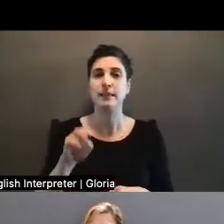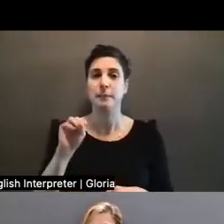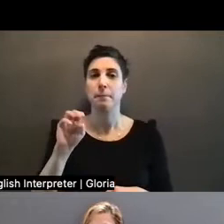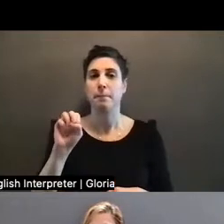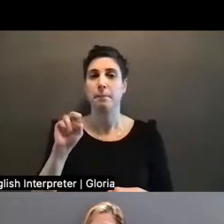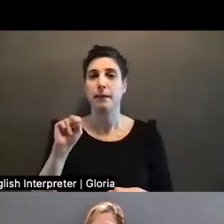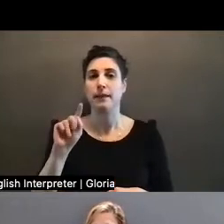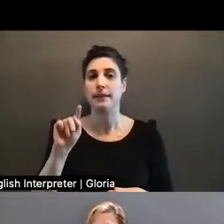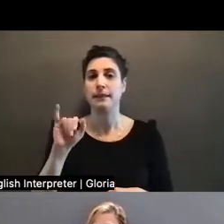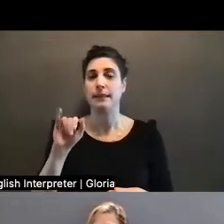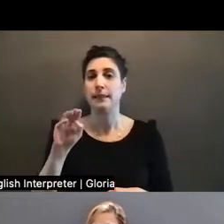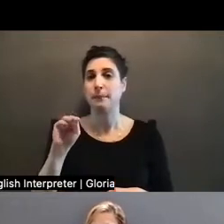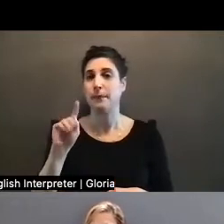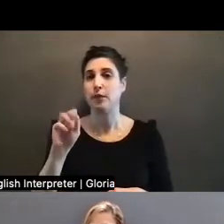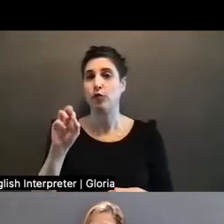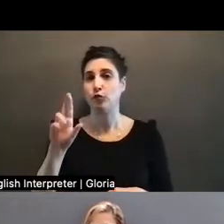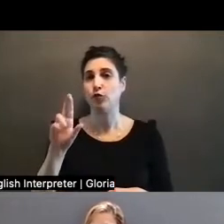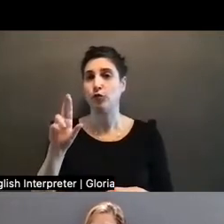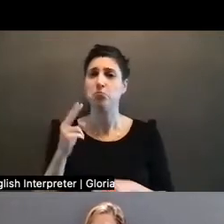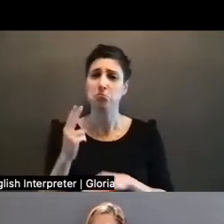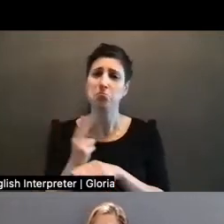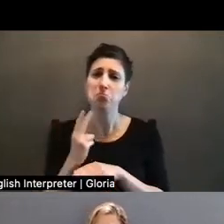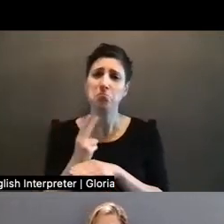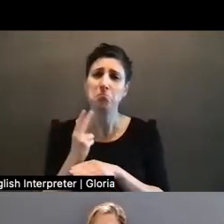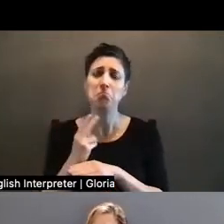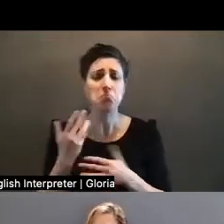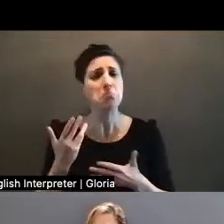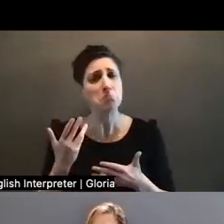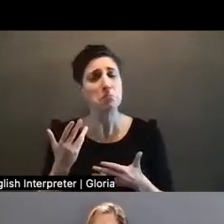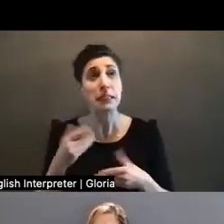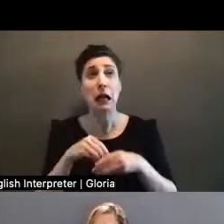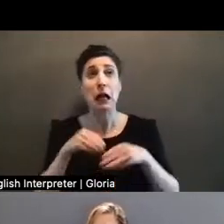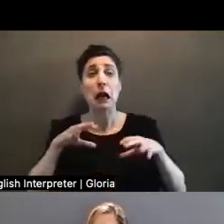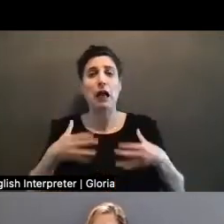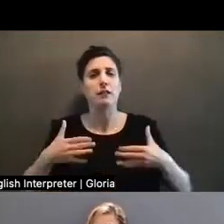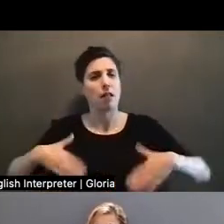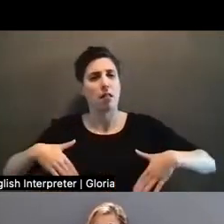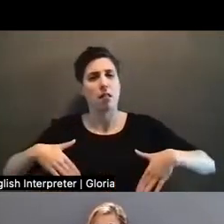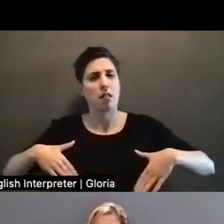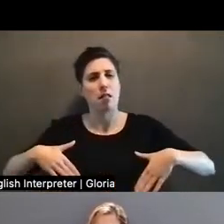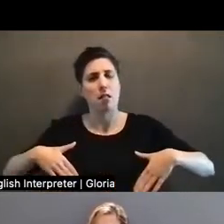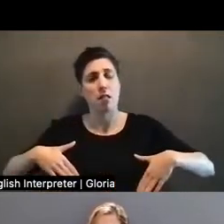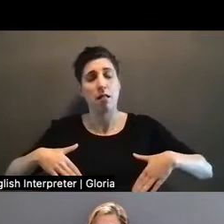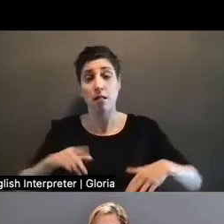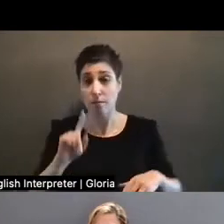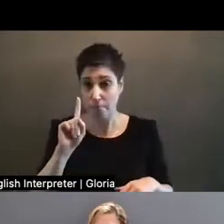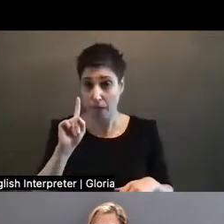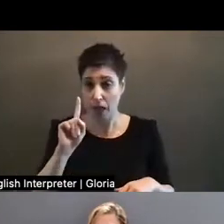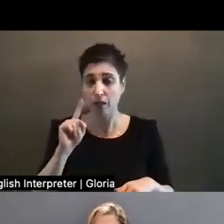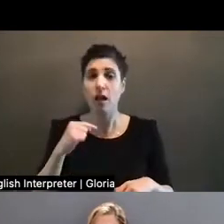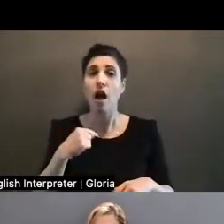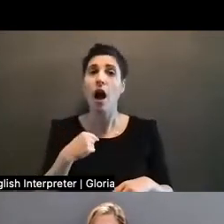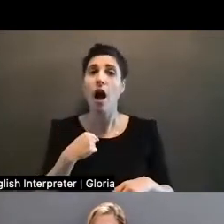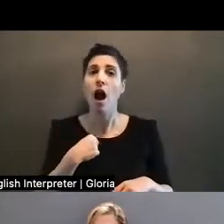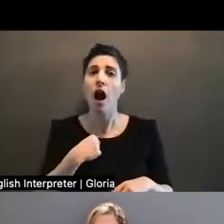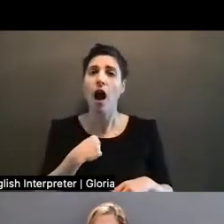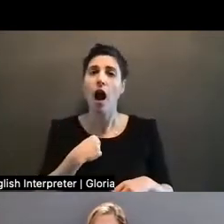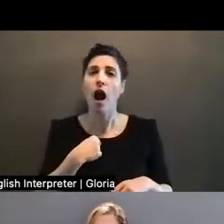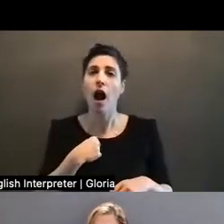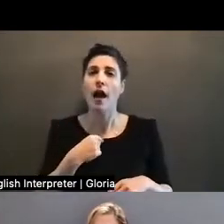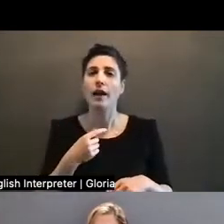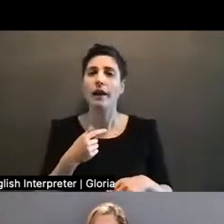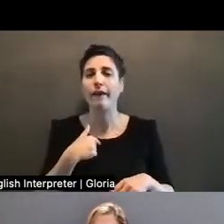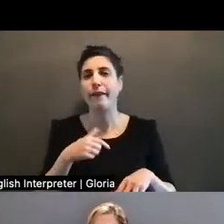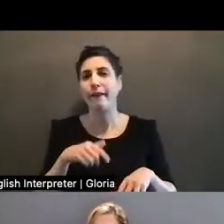Mentimeter. We've used that a little bit, not in any of our classes just yet, but I regularly run professional